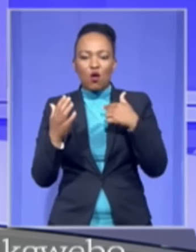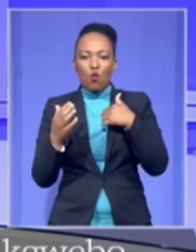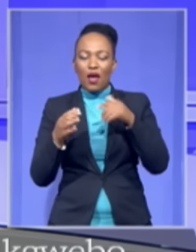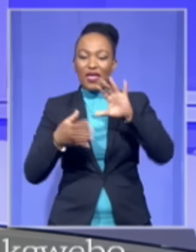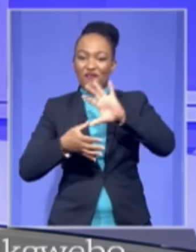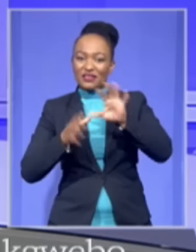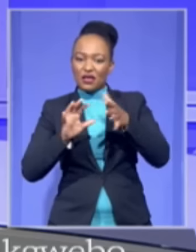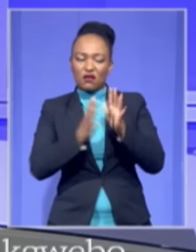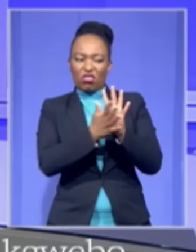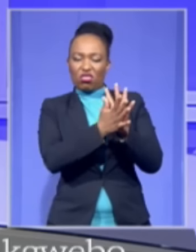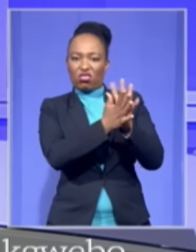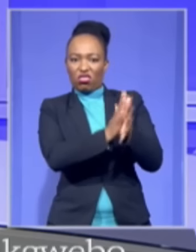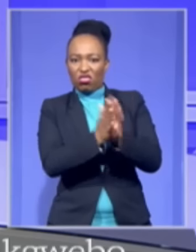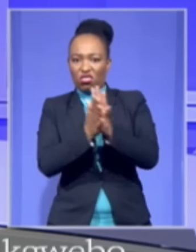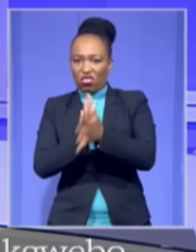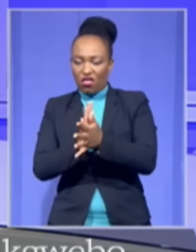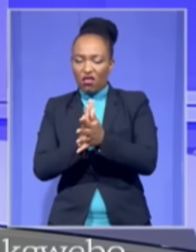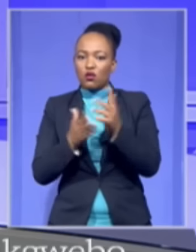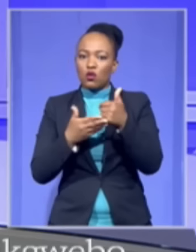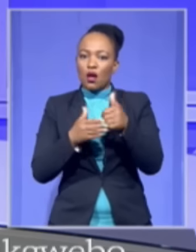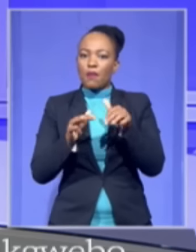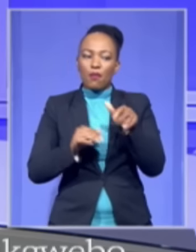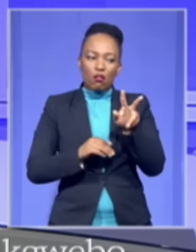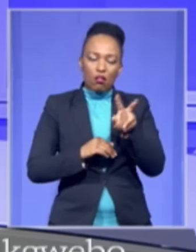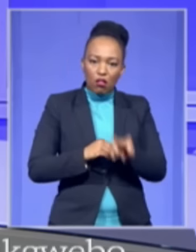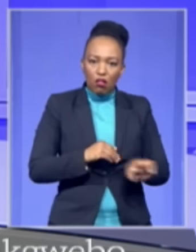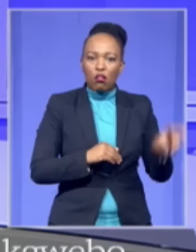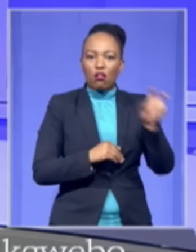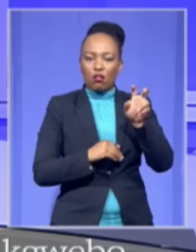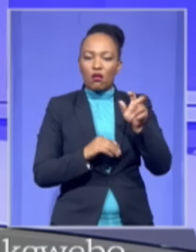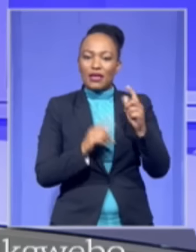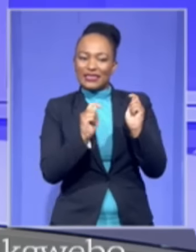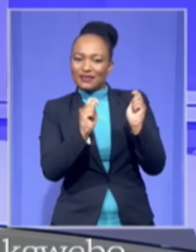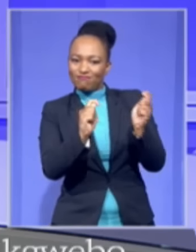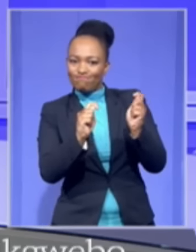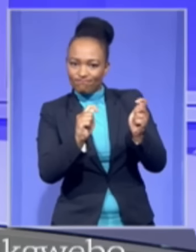a malebana go thusa batsamaeto le go romela